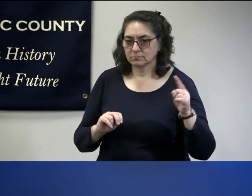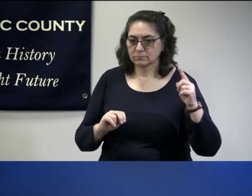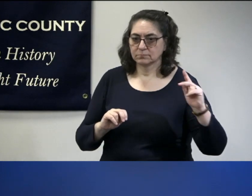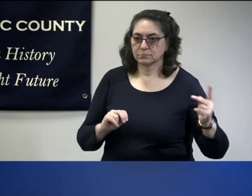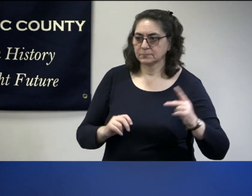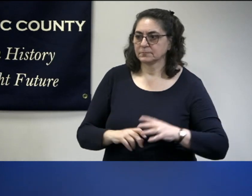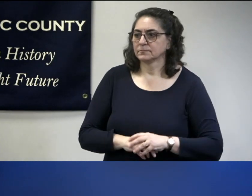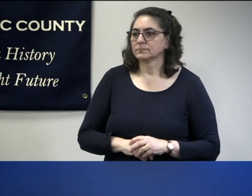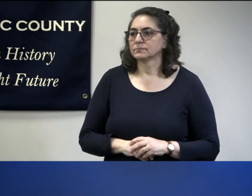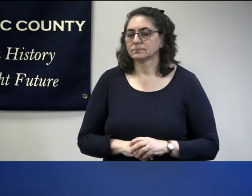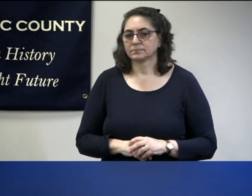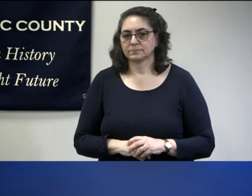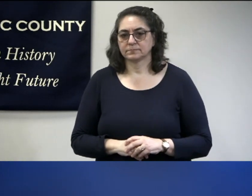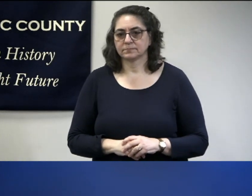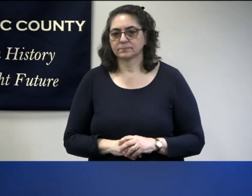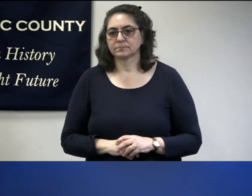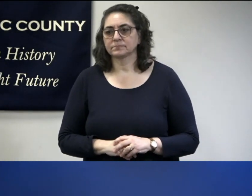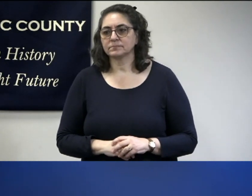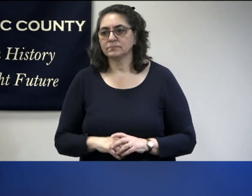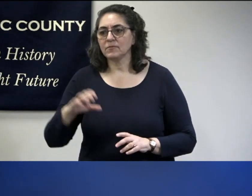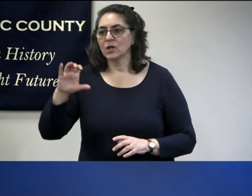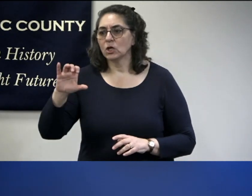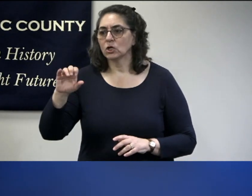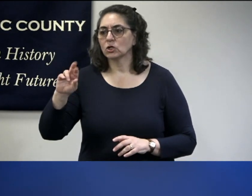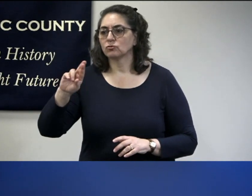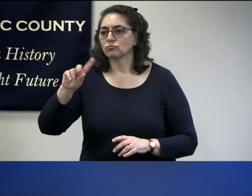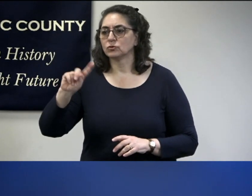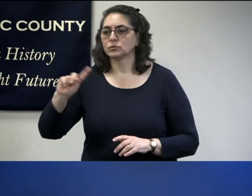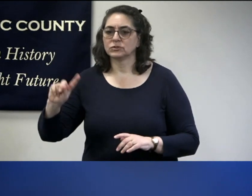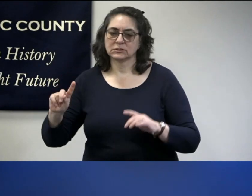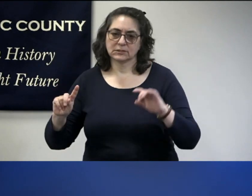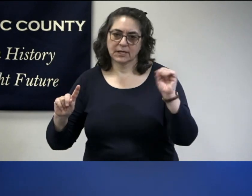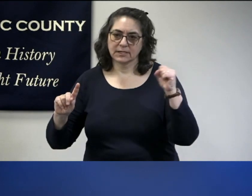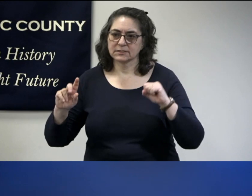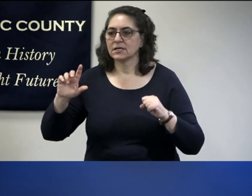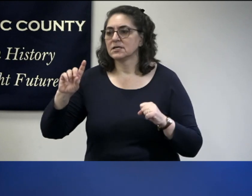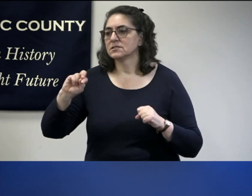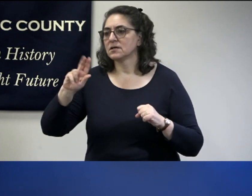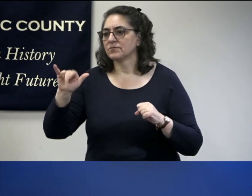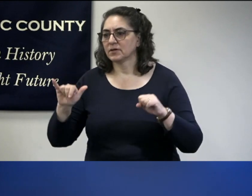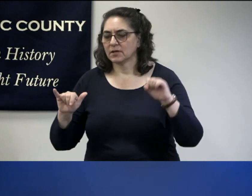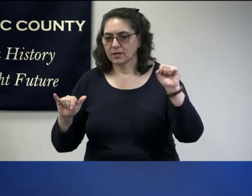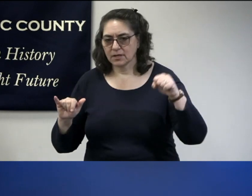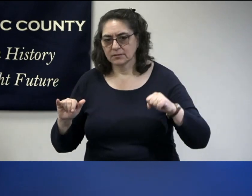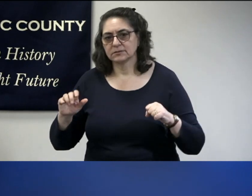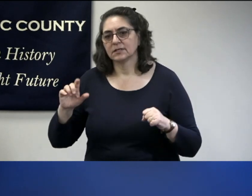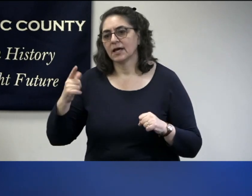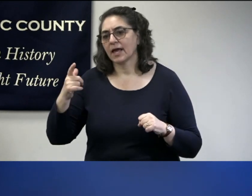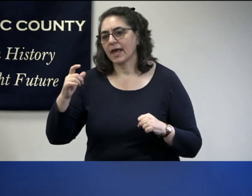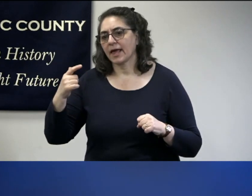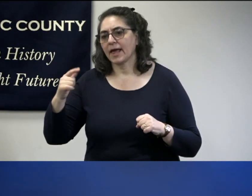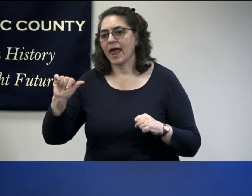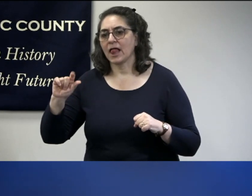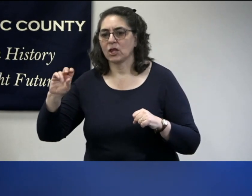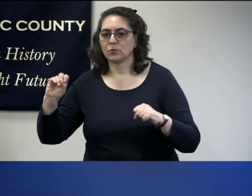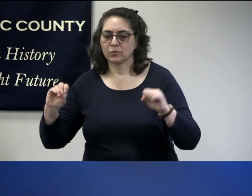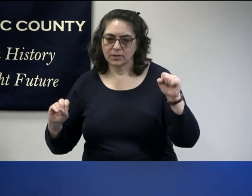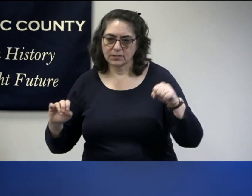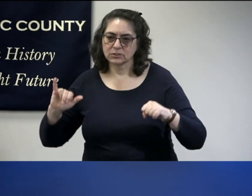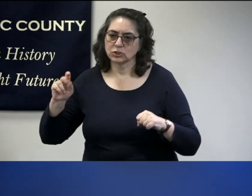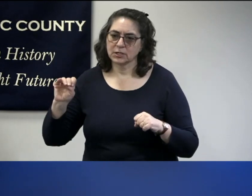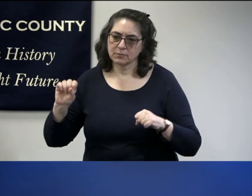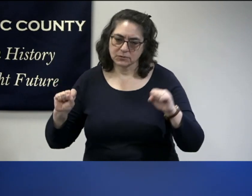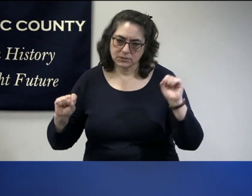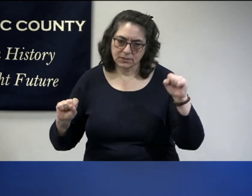Okay. County Commissioners Cruz? Yes. Duffy? Yes. Gallo? Yes. James?